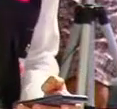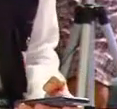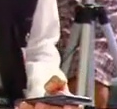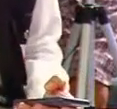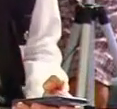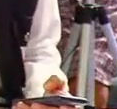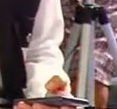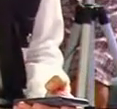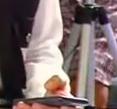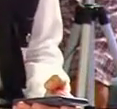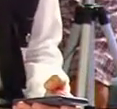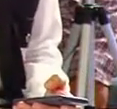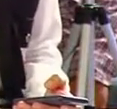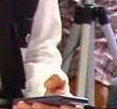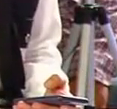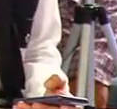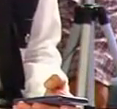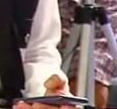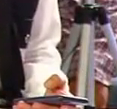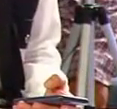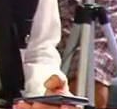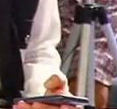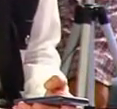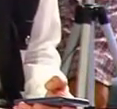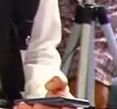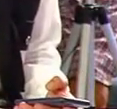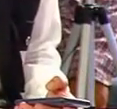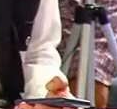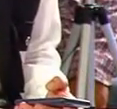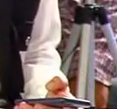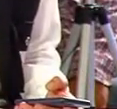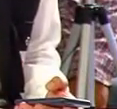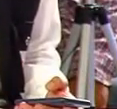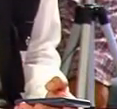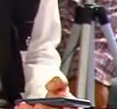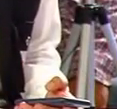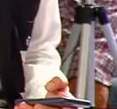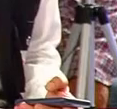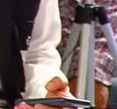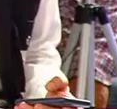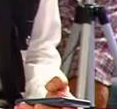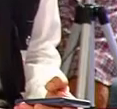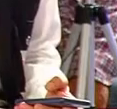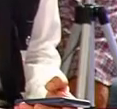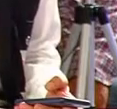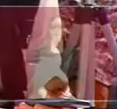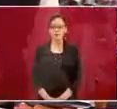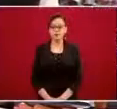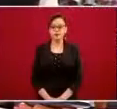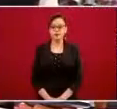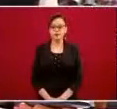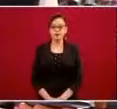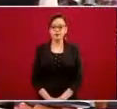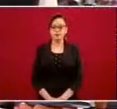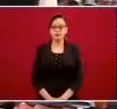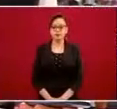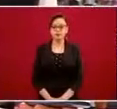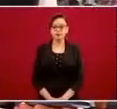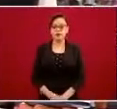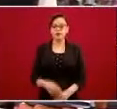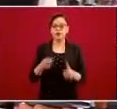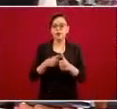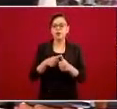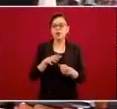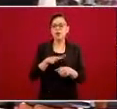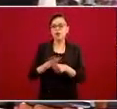does this mean they're going to be, the project has to be subjected to approval? What happens